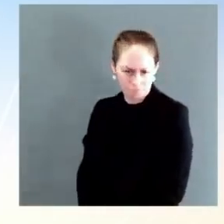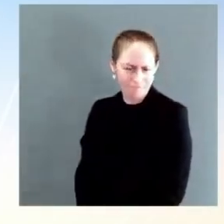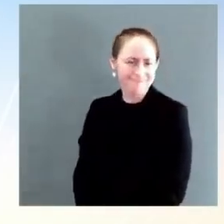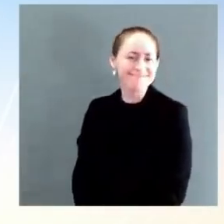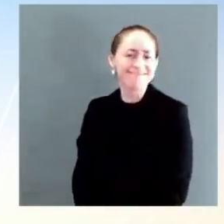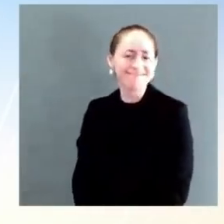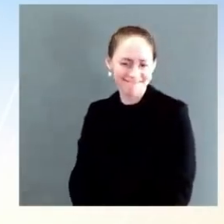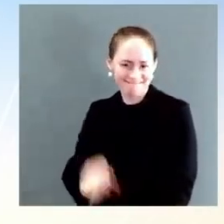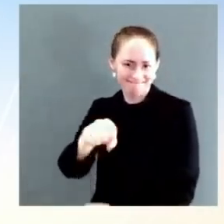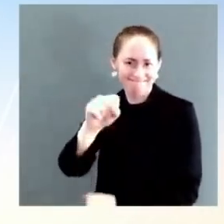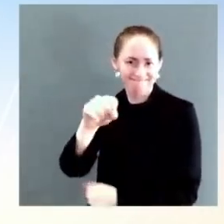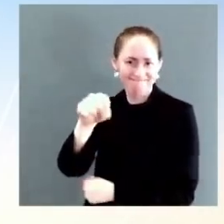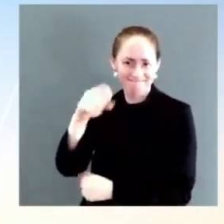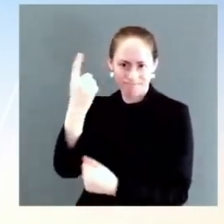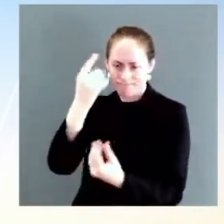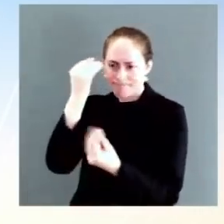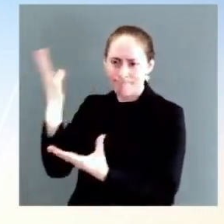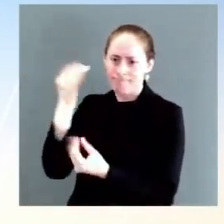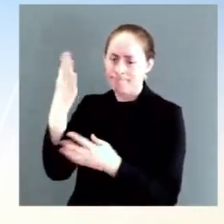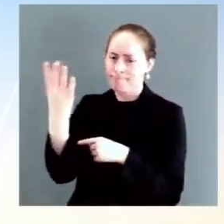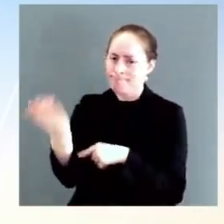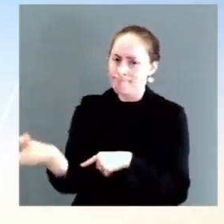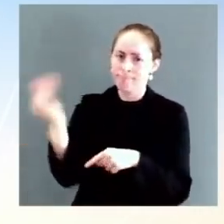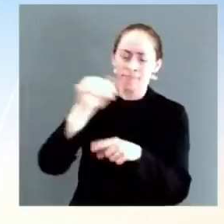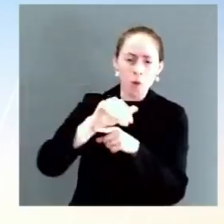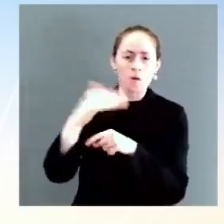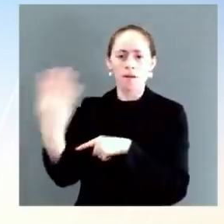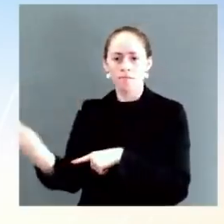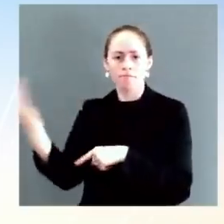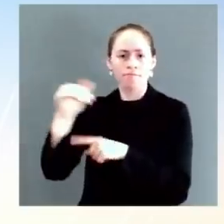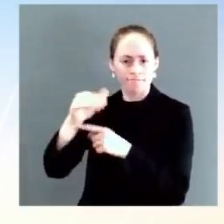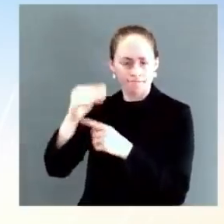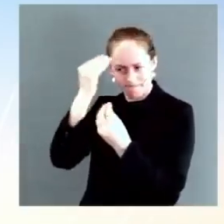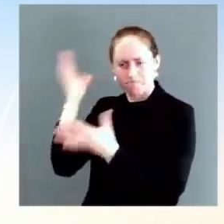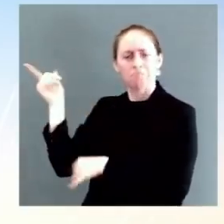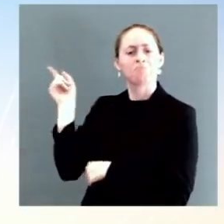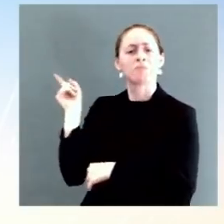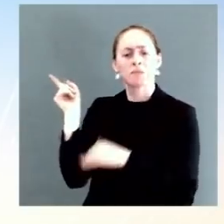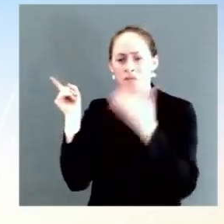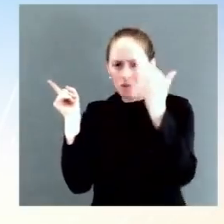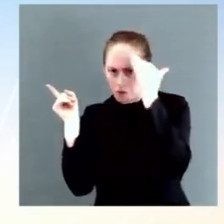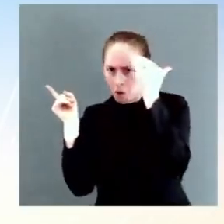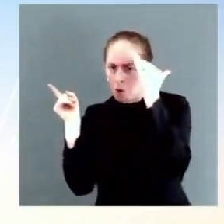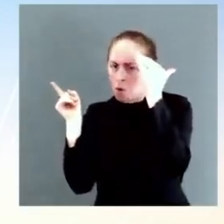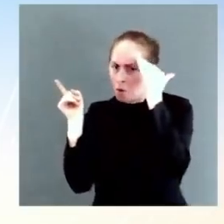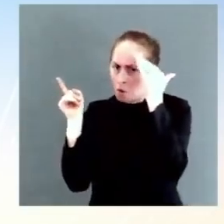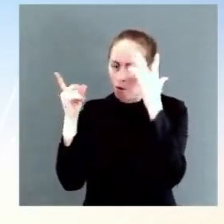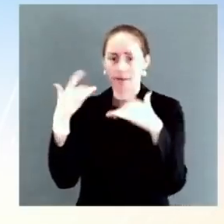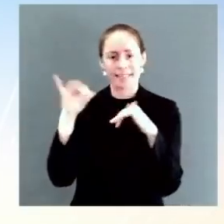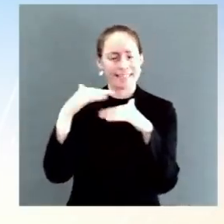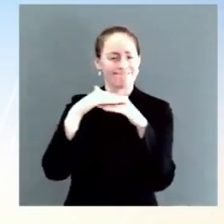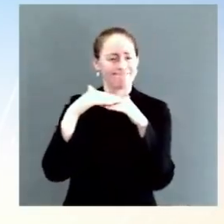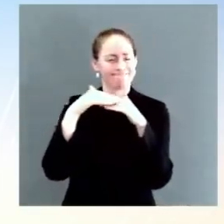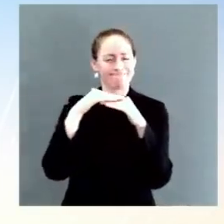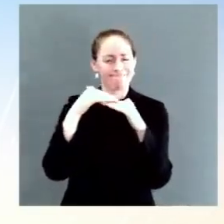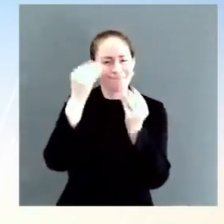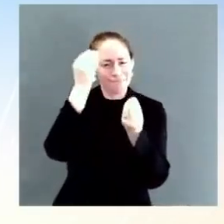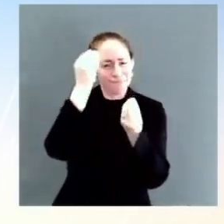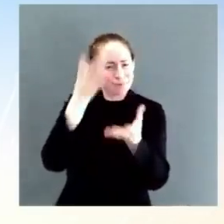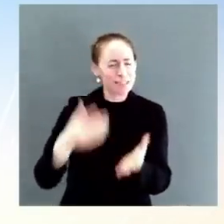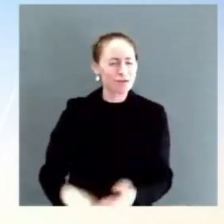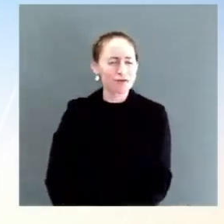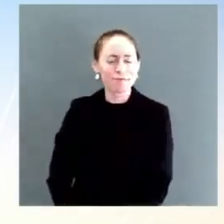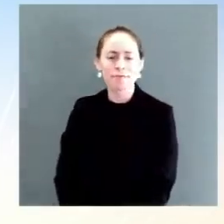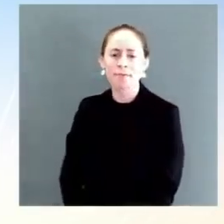more detail, but he is aware and has received the initial information on the first case. Thank you. And Secretary Blinken's comments today about Russia